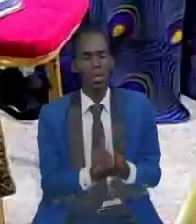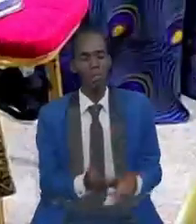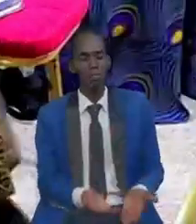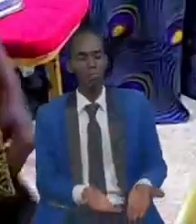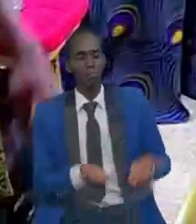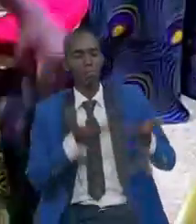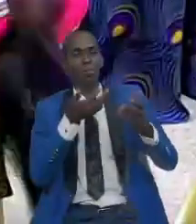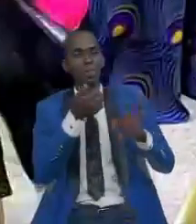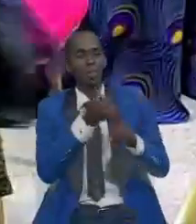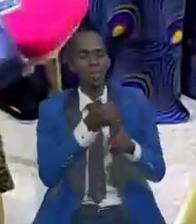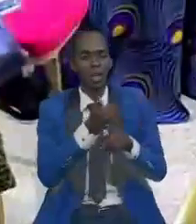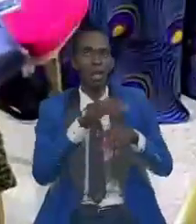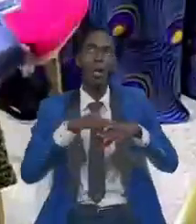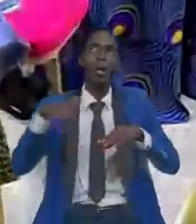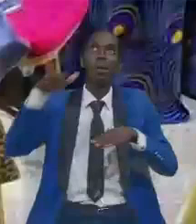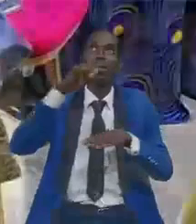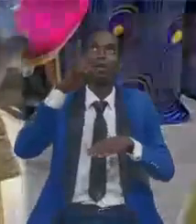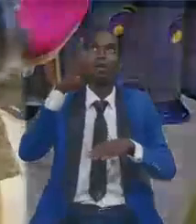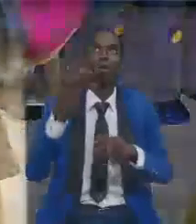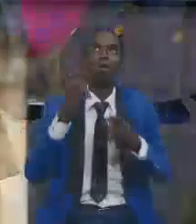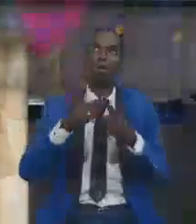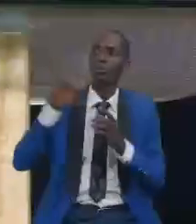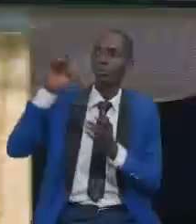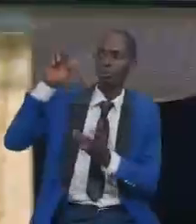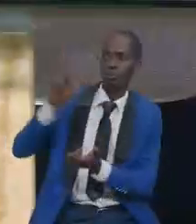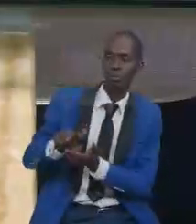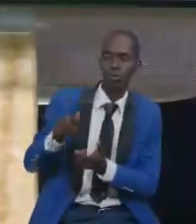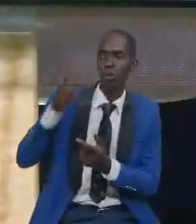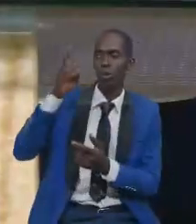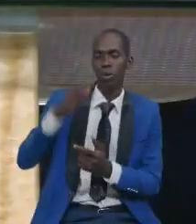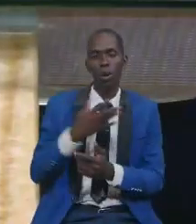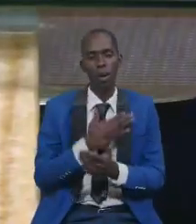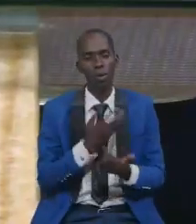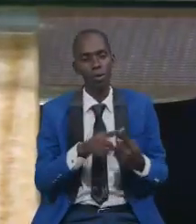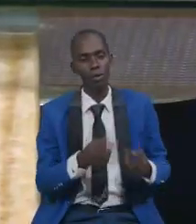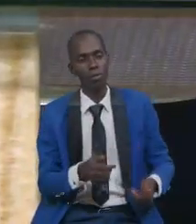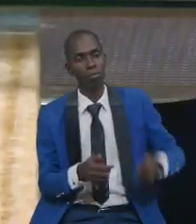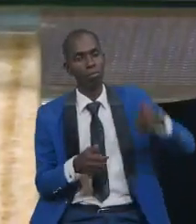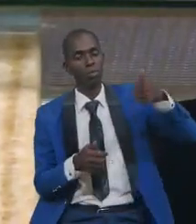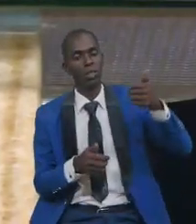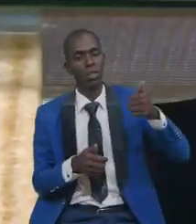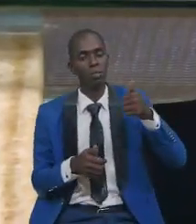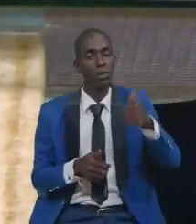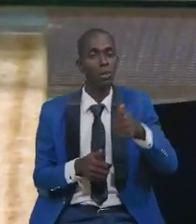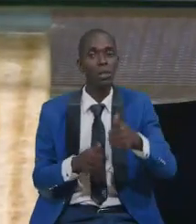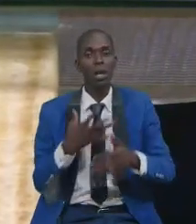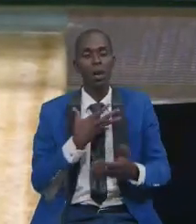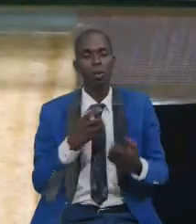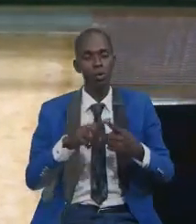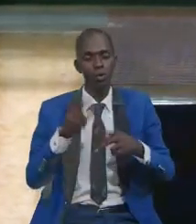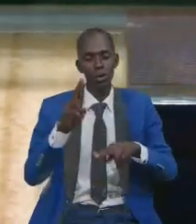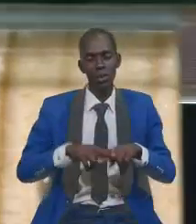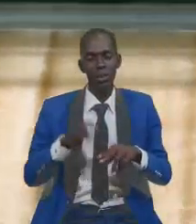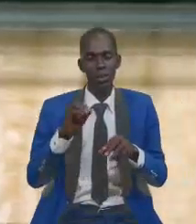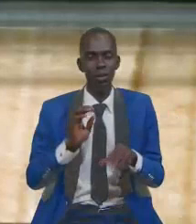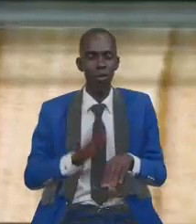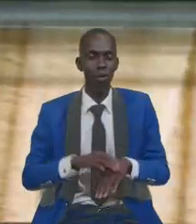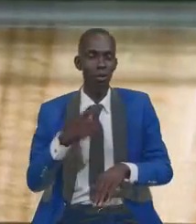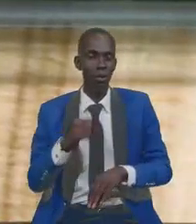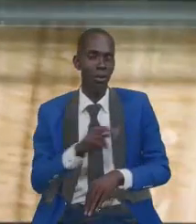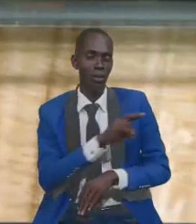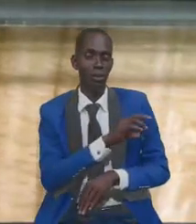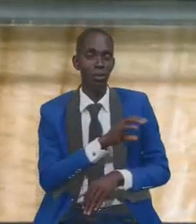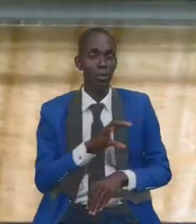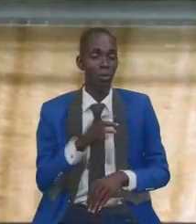nullify God, and they want to sit and stand in the place of God. They want to take God away from the hearts of